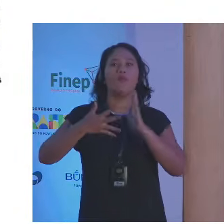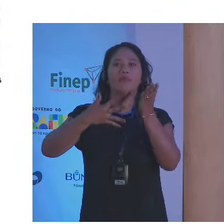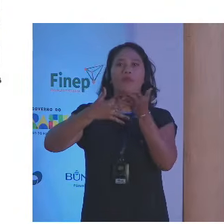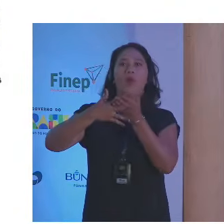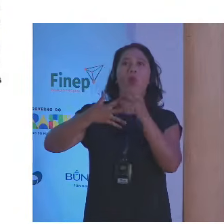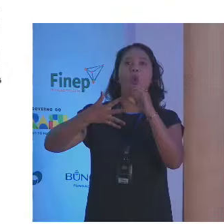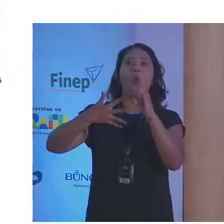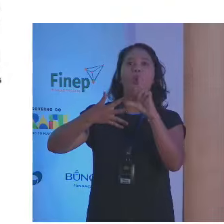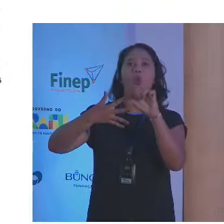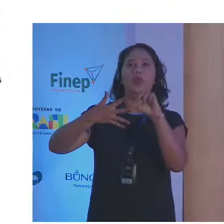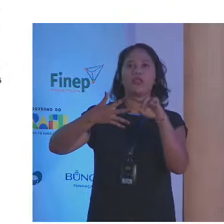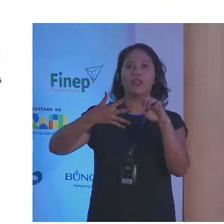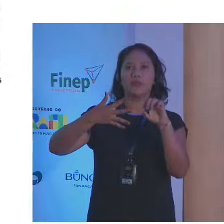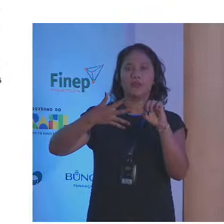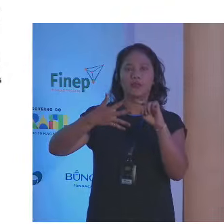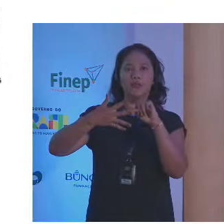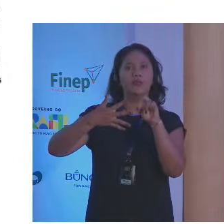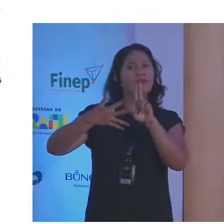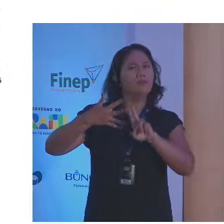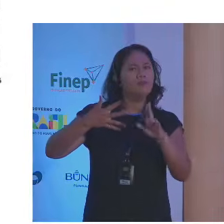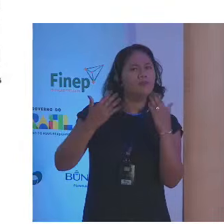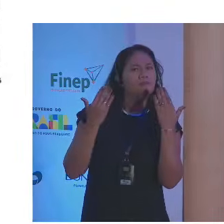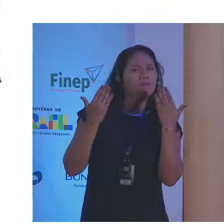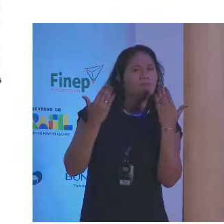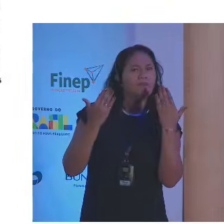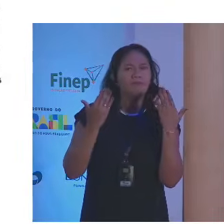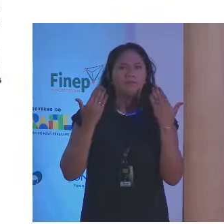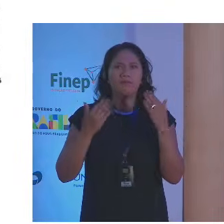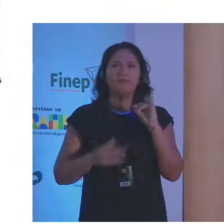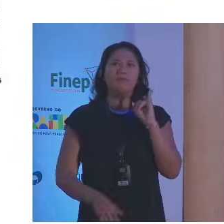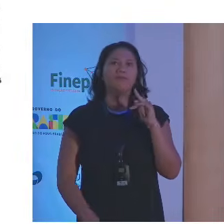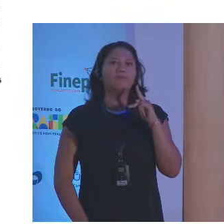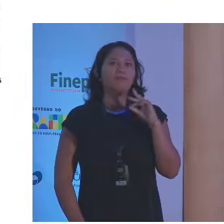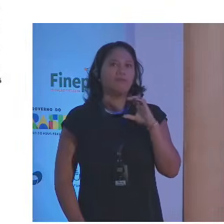the estimates from IPCC.